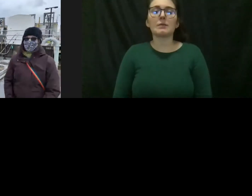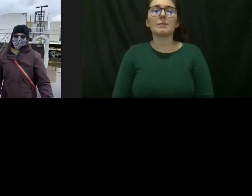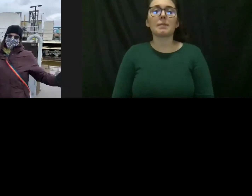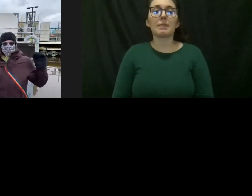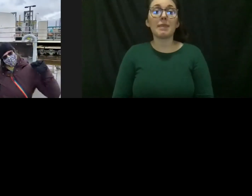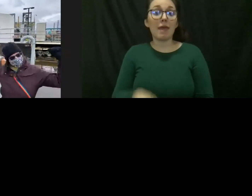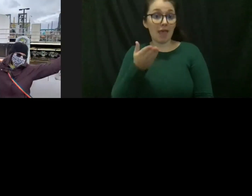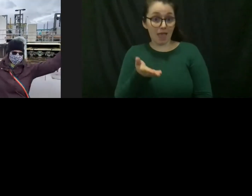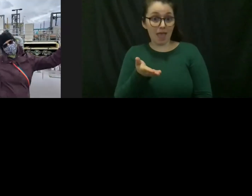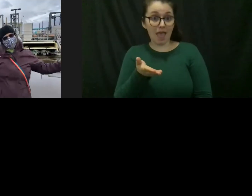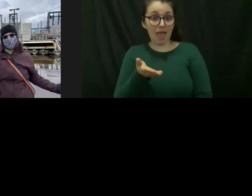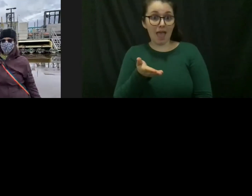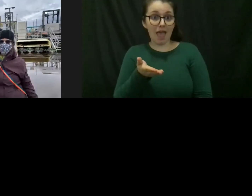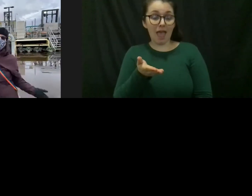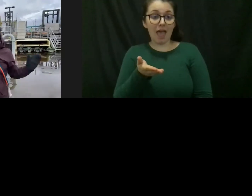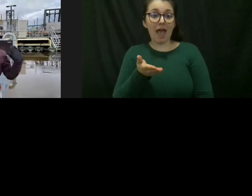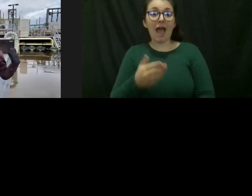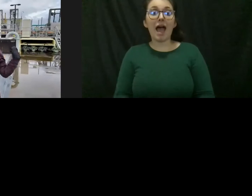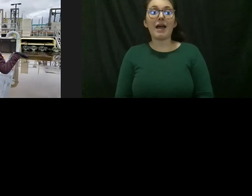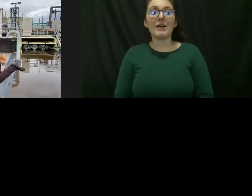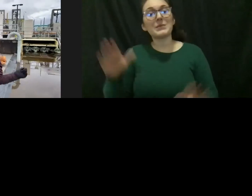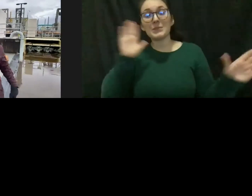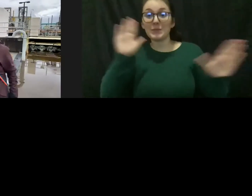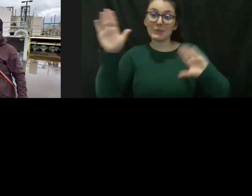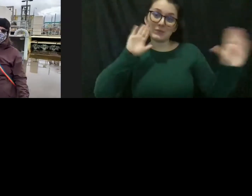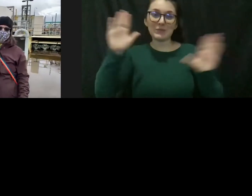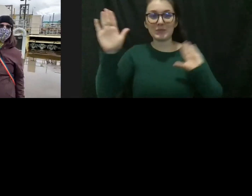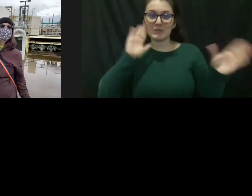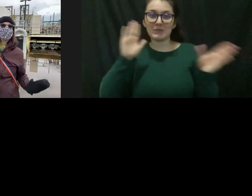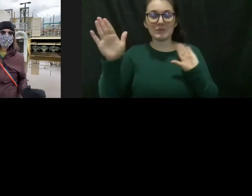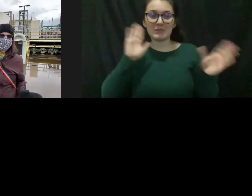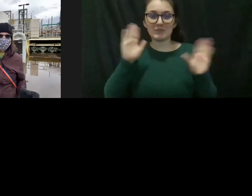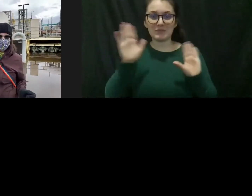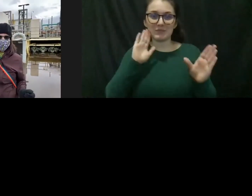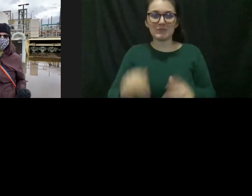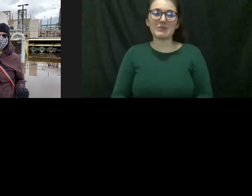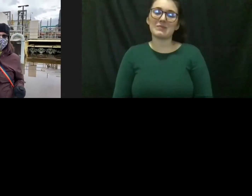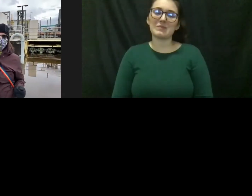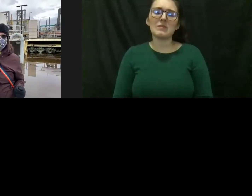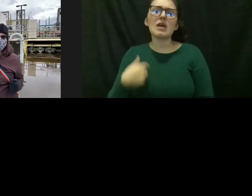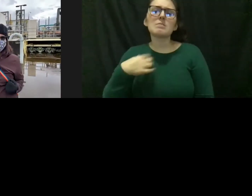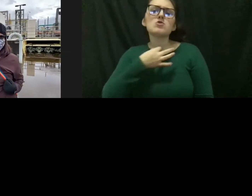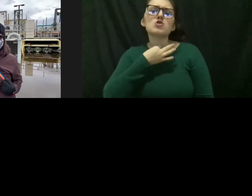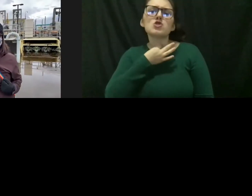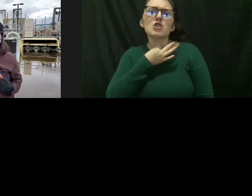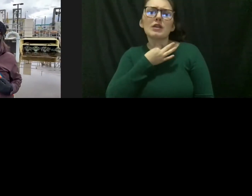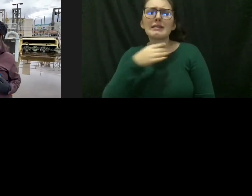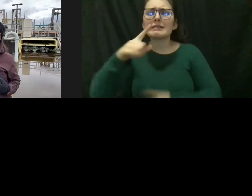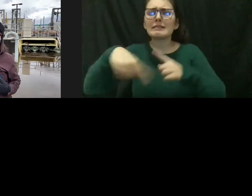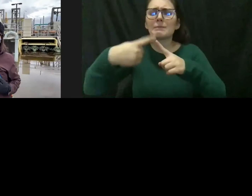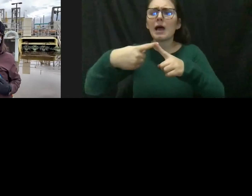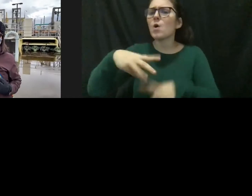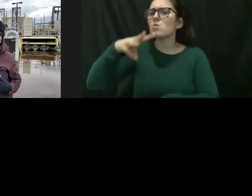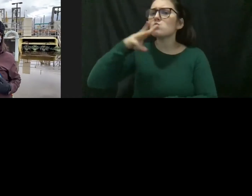out, Eco Chick is back! It's the party crasher, Eco Chick. I'm just so curious about water treatment that I just had